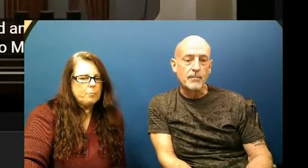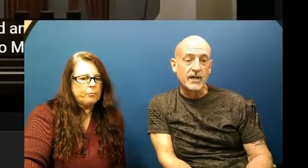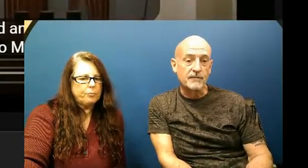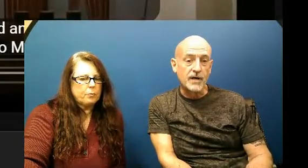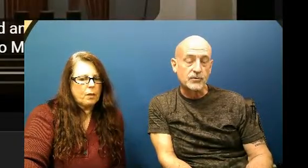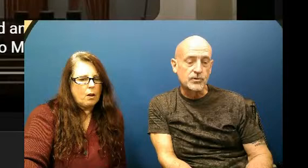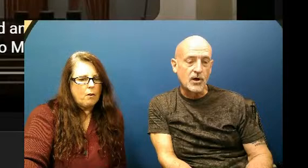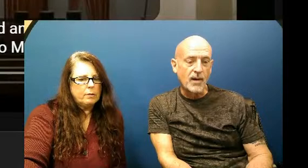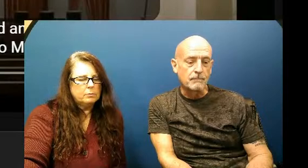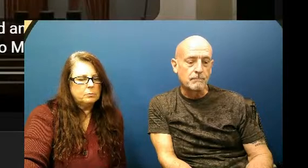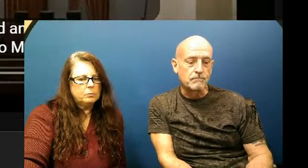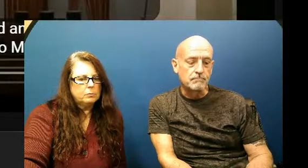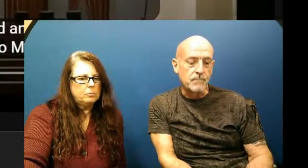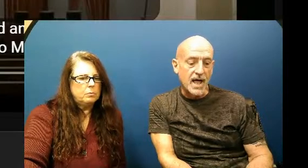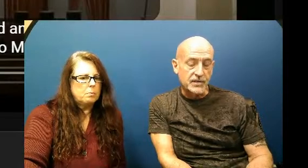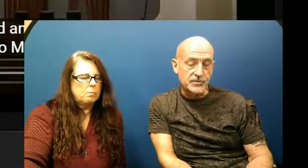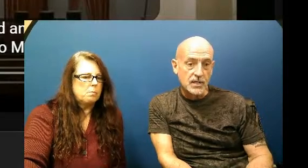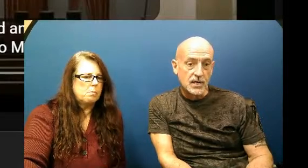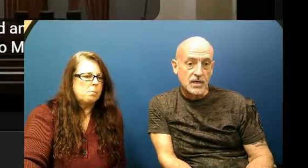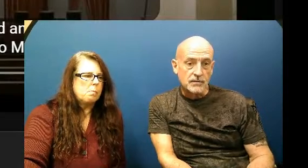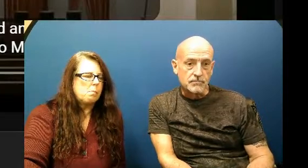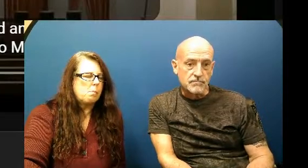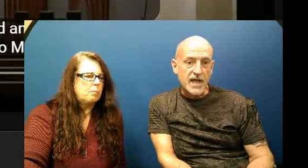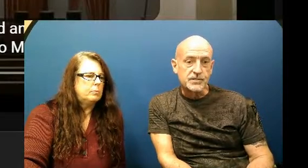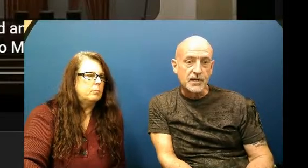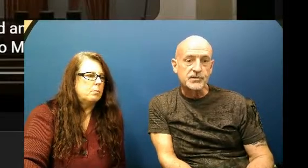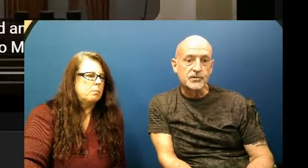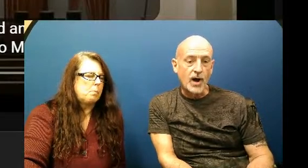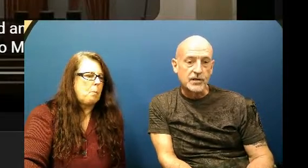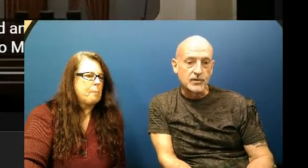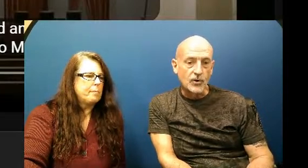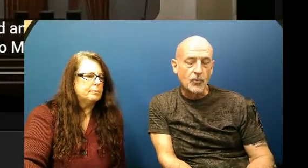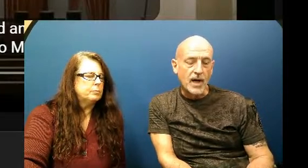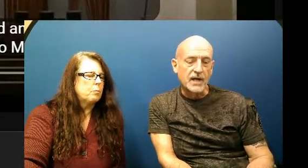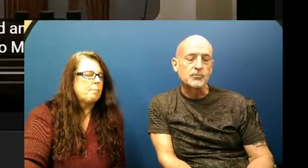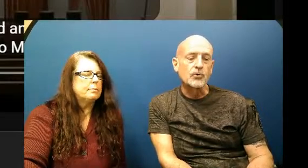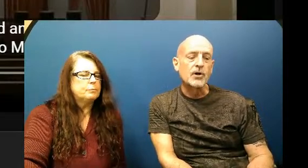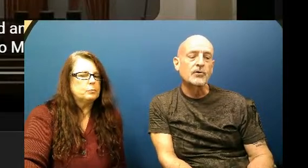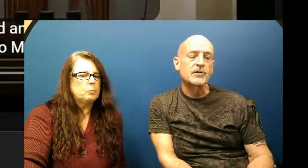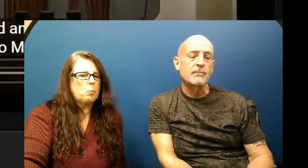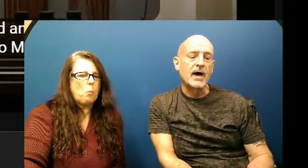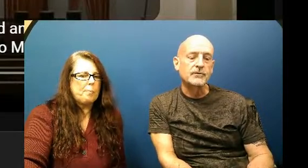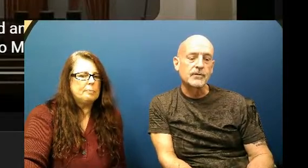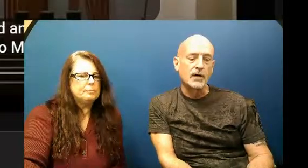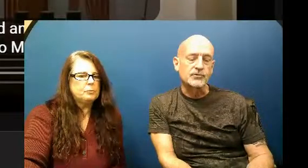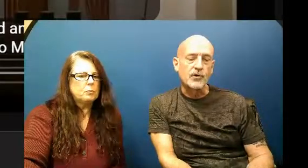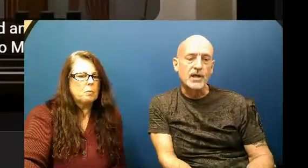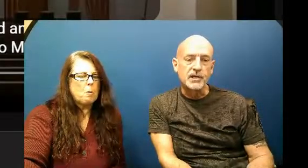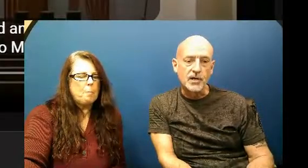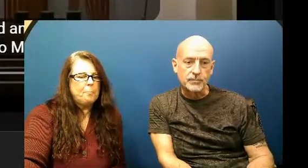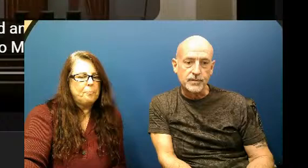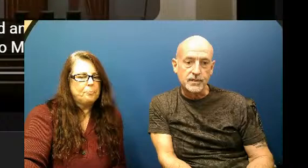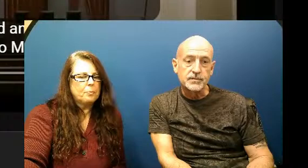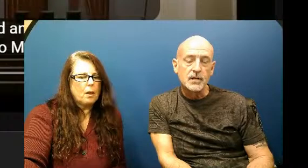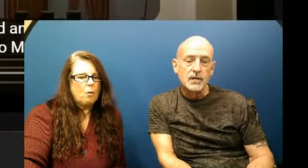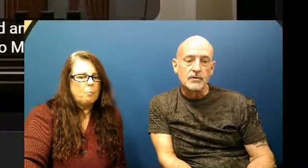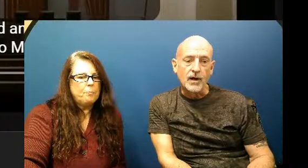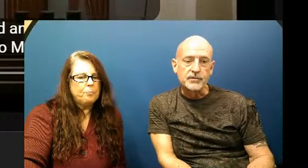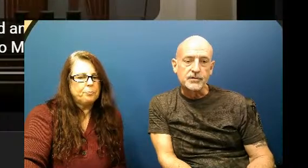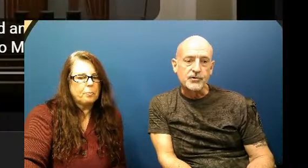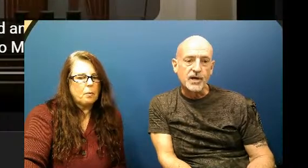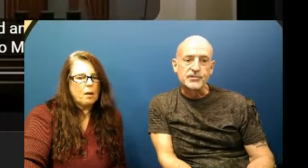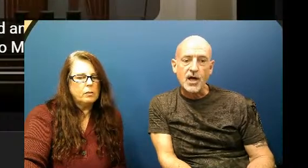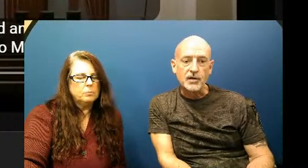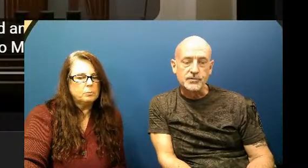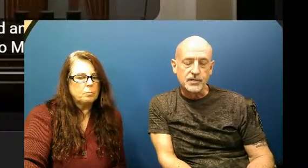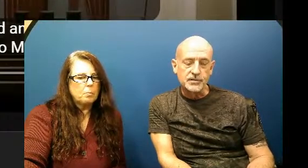economic effect. We're talking about banks, nationwide global banks. We're talking about trading companies, right,